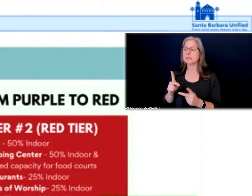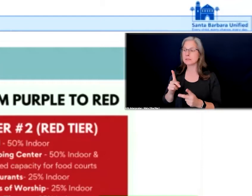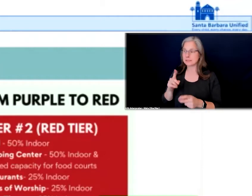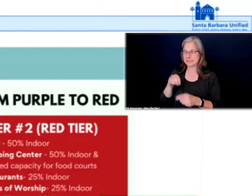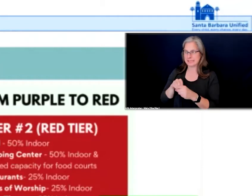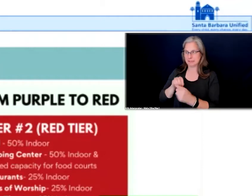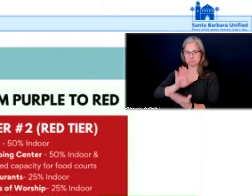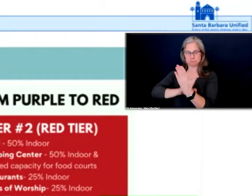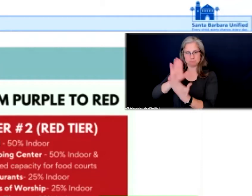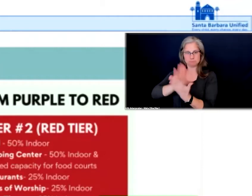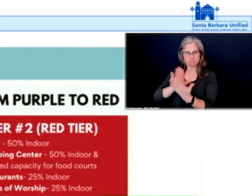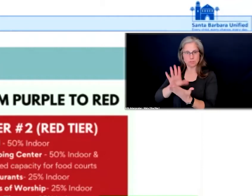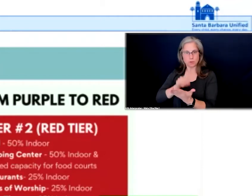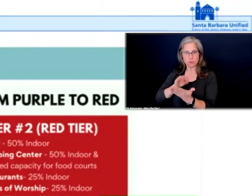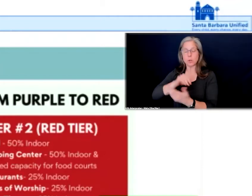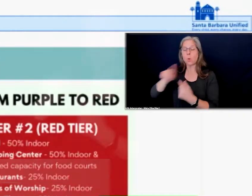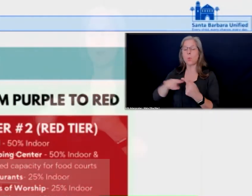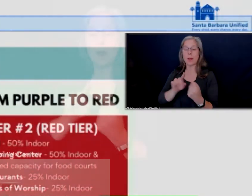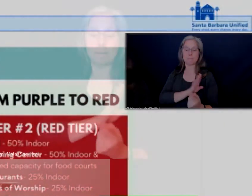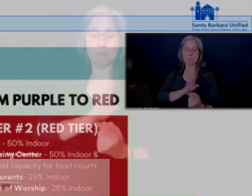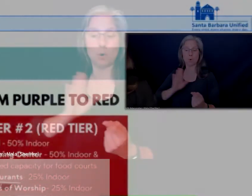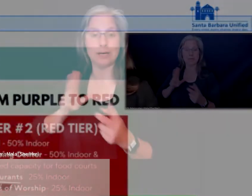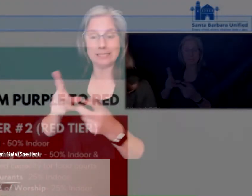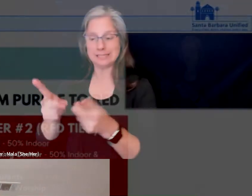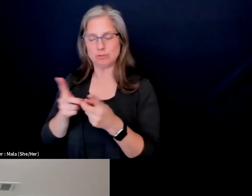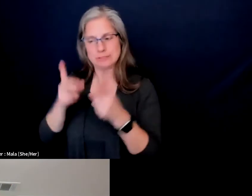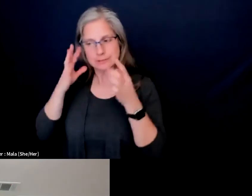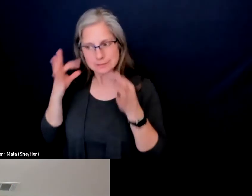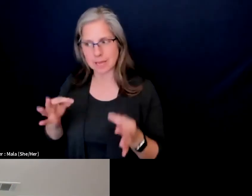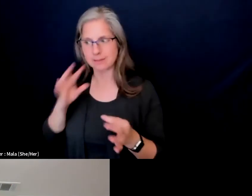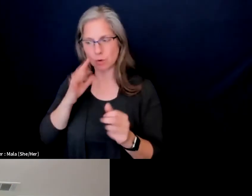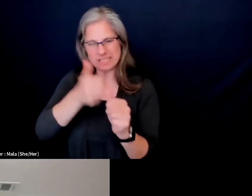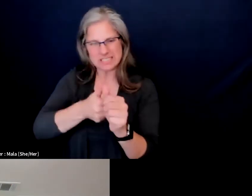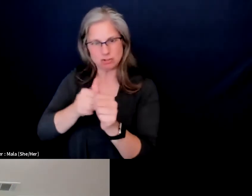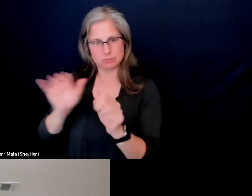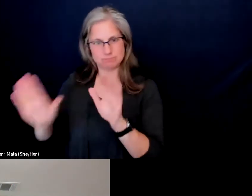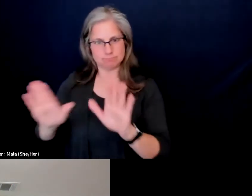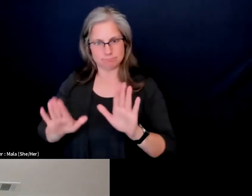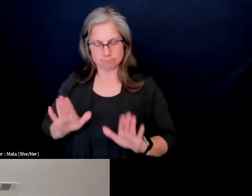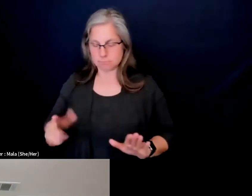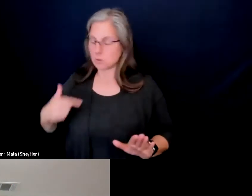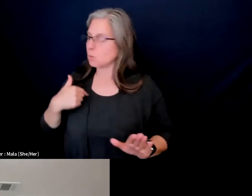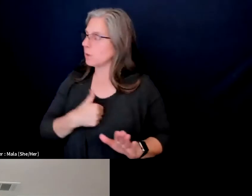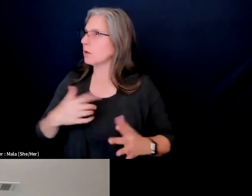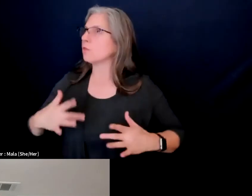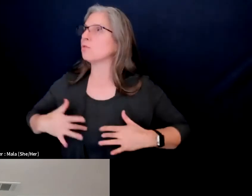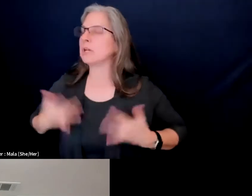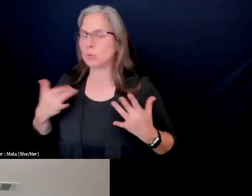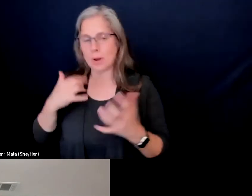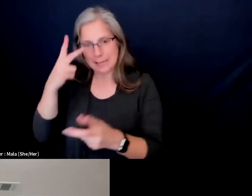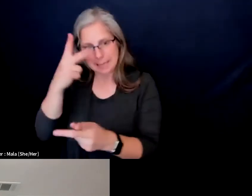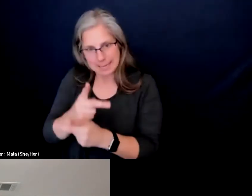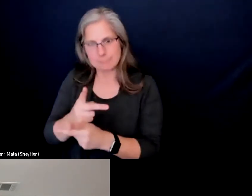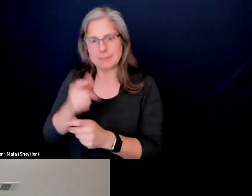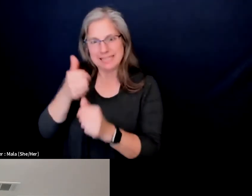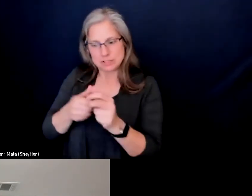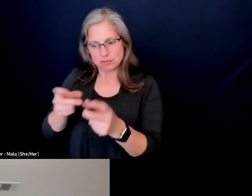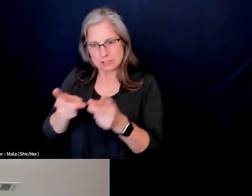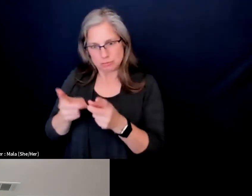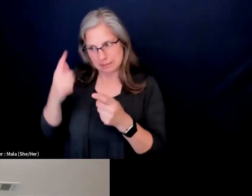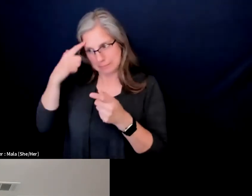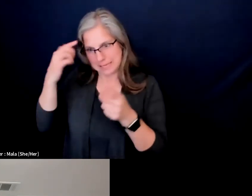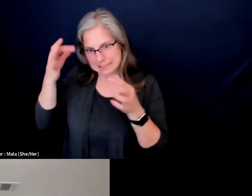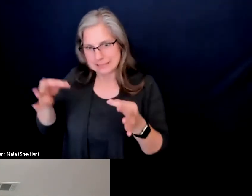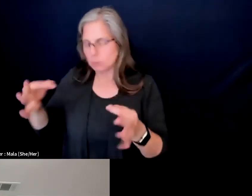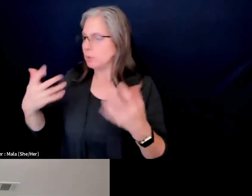the boards and the districts make the decision it's best for their particular districts. So we're happy about that. We want to keep it that way. We don't want to